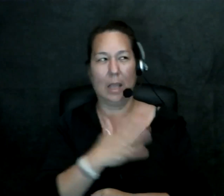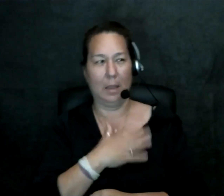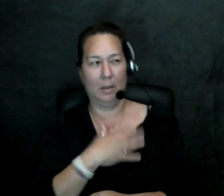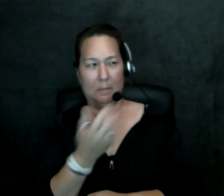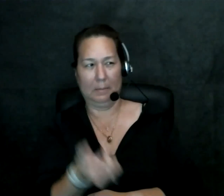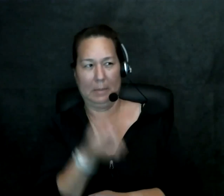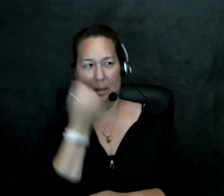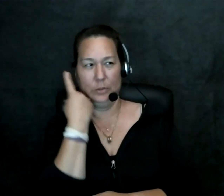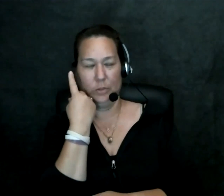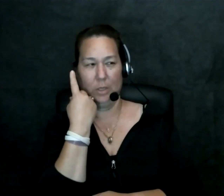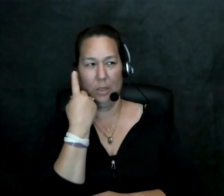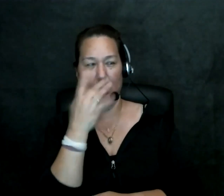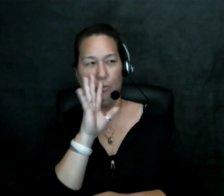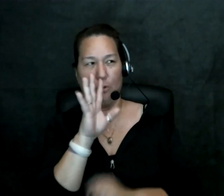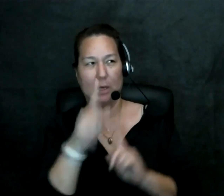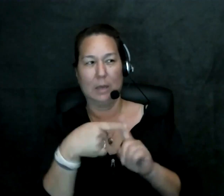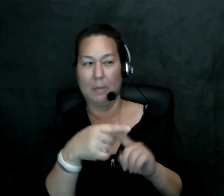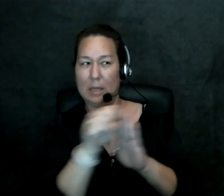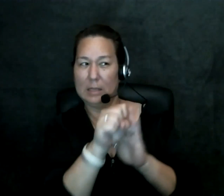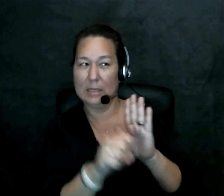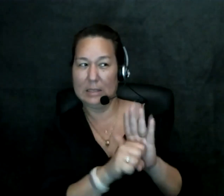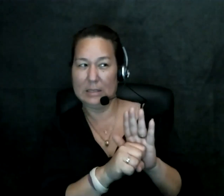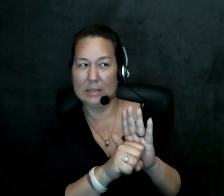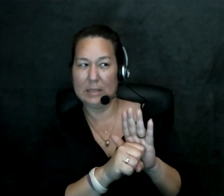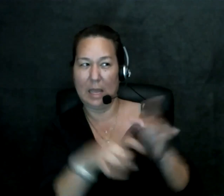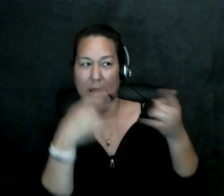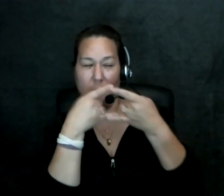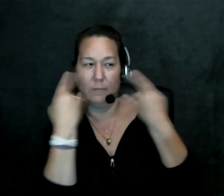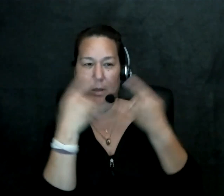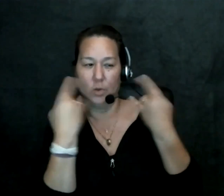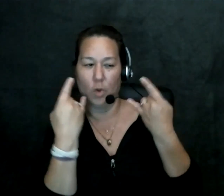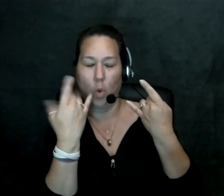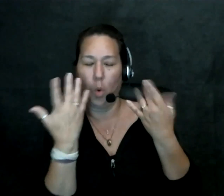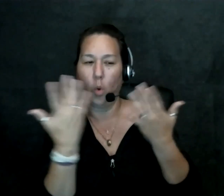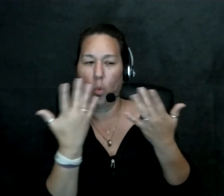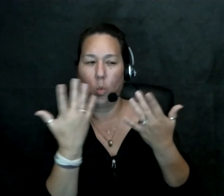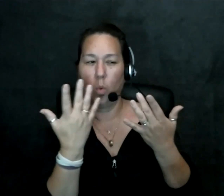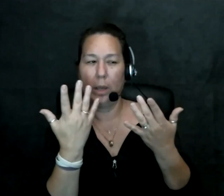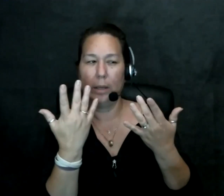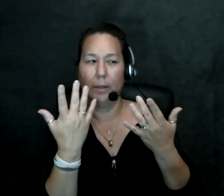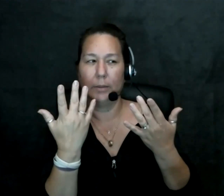state face covering restrictions apply, what constitutes a